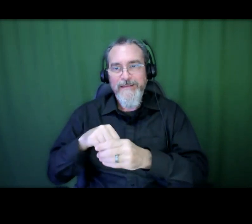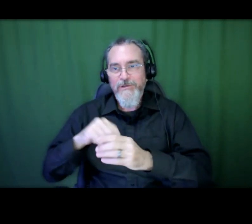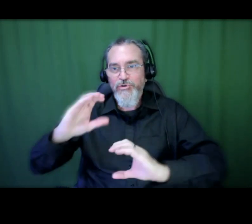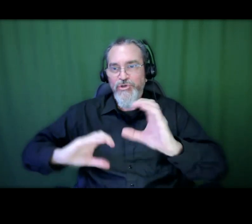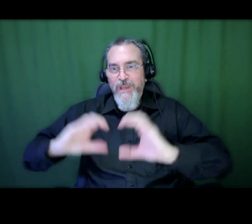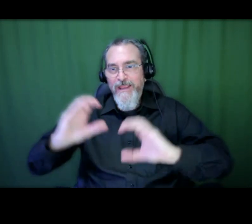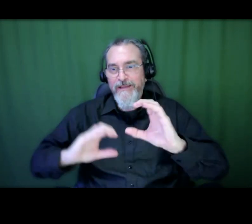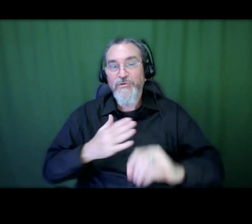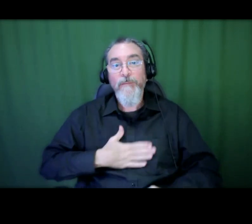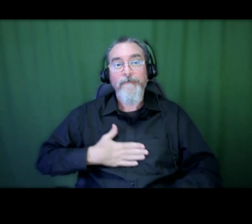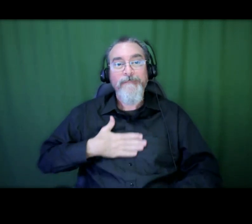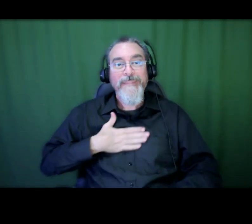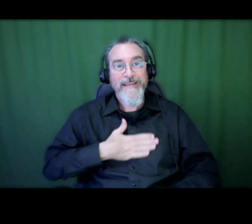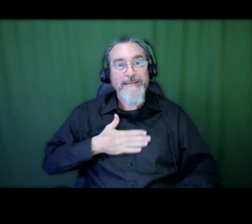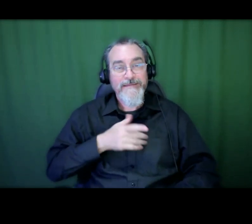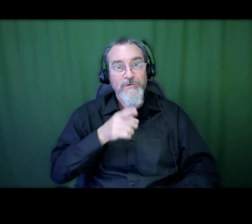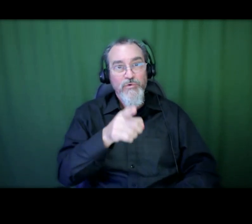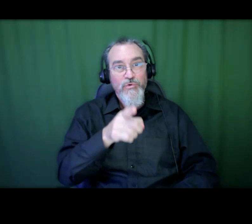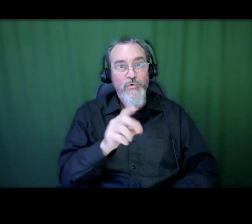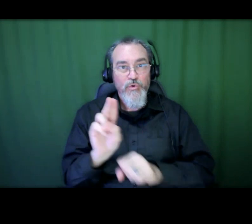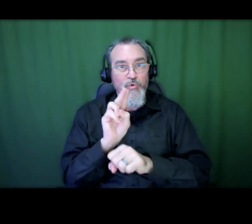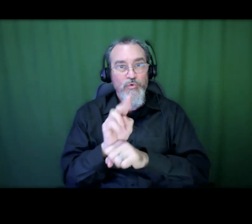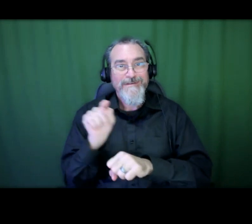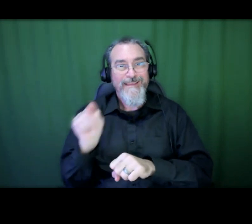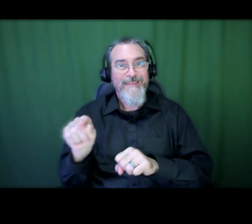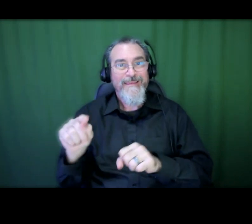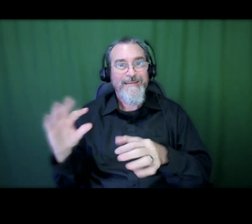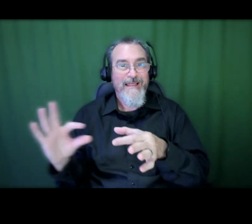So please enter with this link.